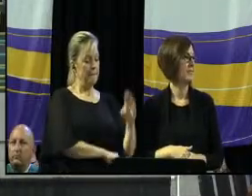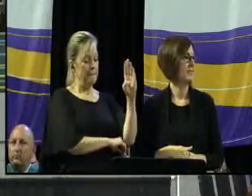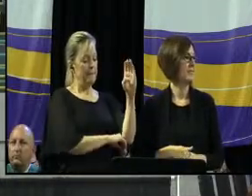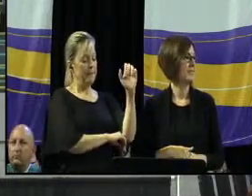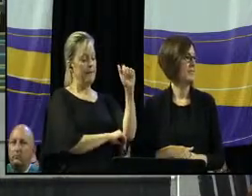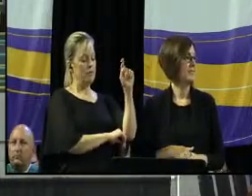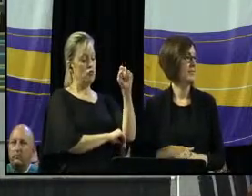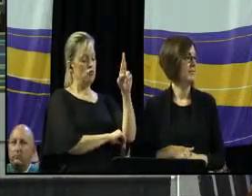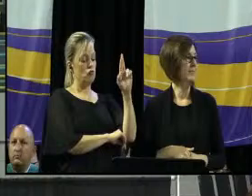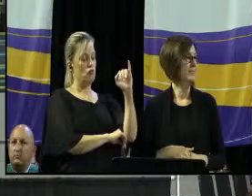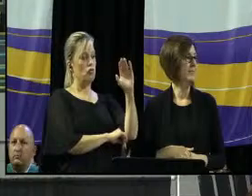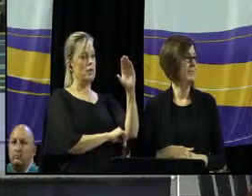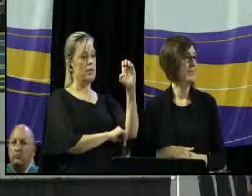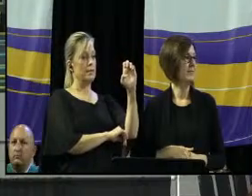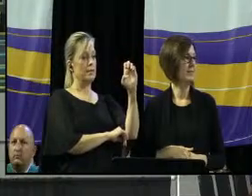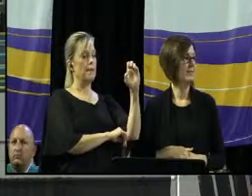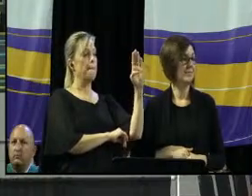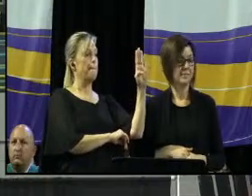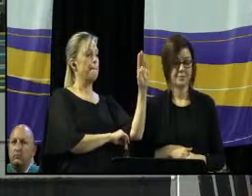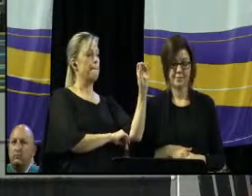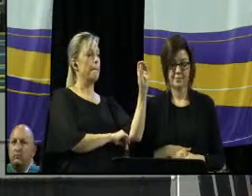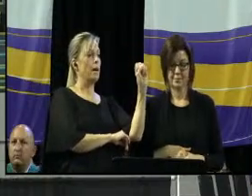Beatrice Kareen Boswell.